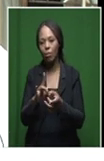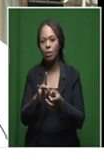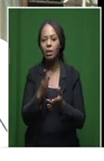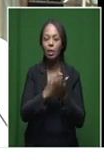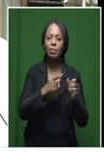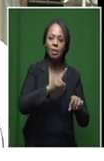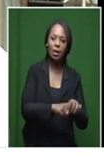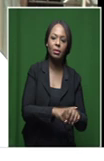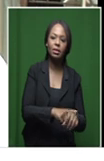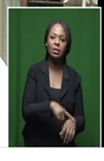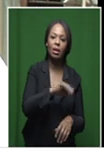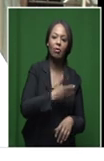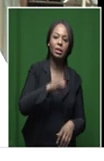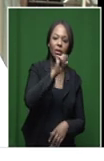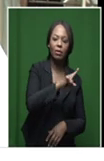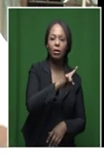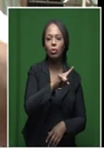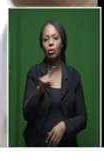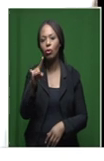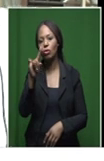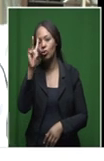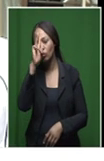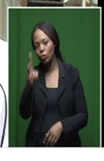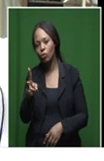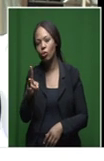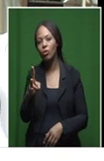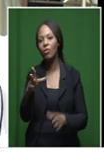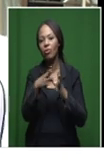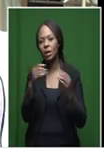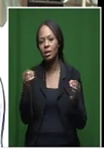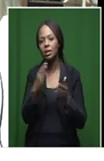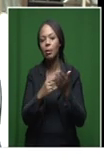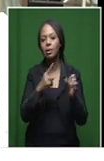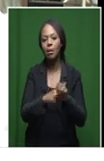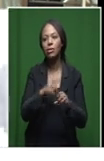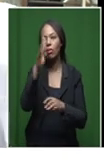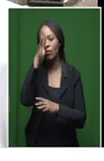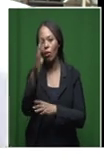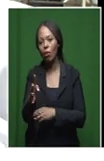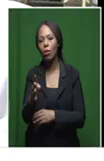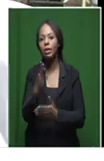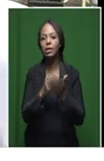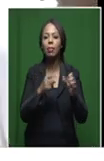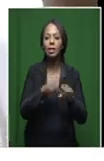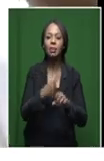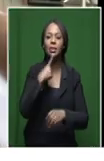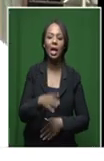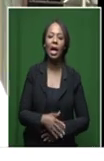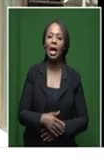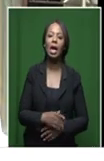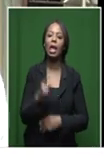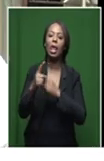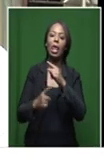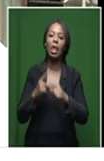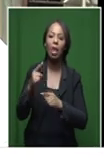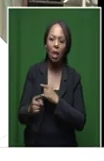o'clock, 4 o'clock. Sometimes it's a carryover. They say, no, come back tomorrow. You guys are going to be